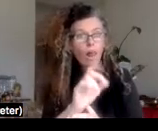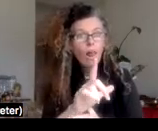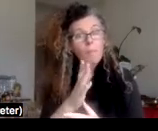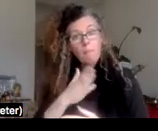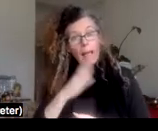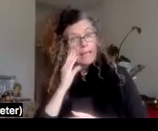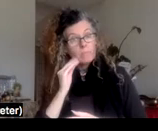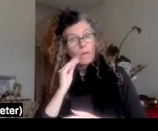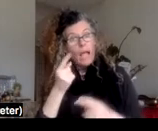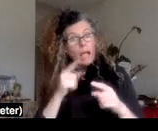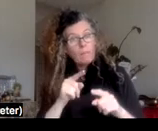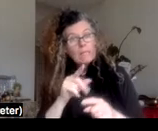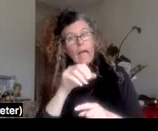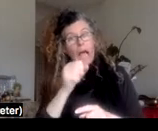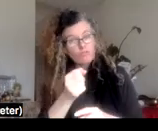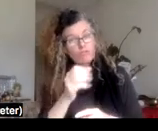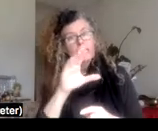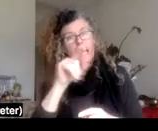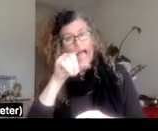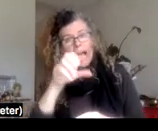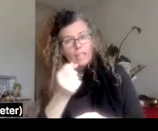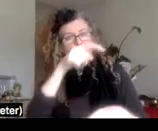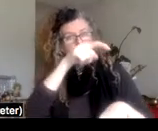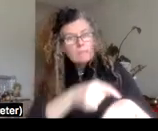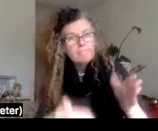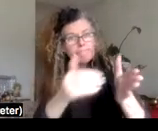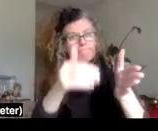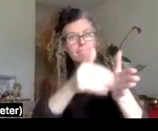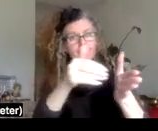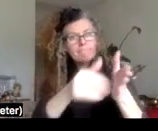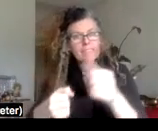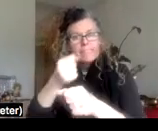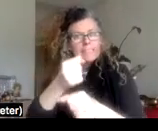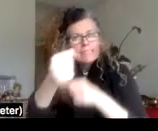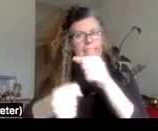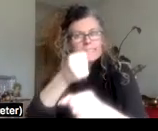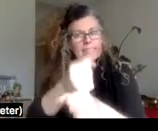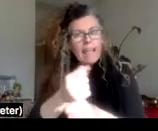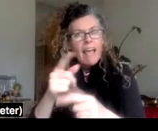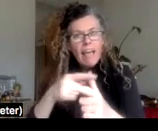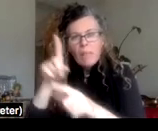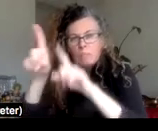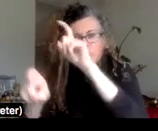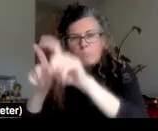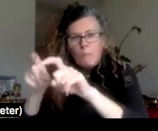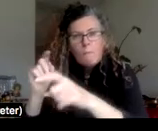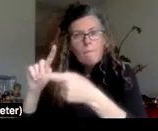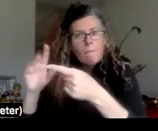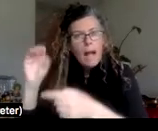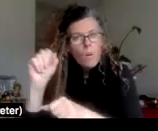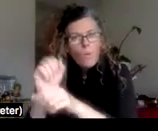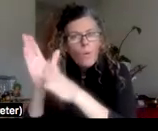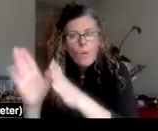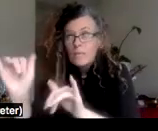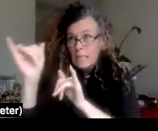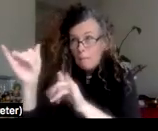happens hundreds and hundreds of times over and over and over and over again over years, and then I, pick the brains of my colleagues that are doing similar things,